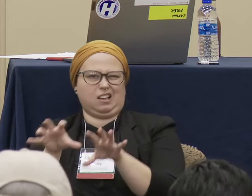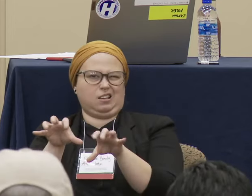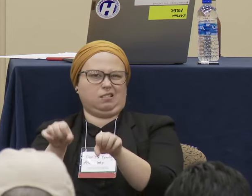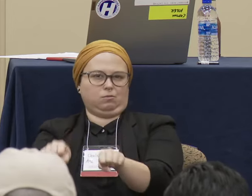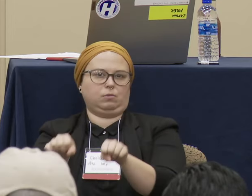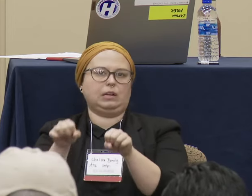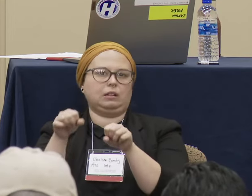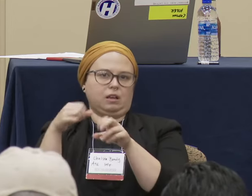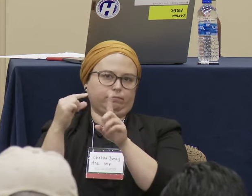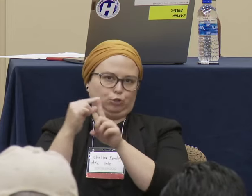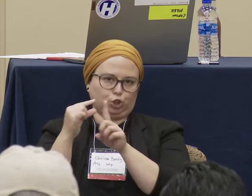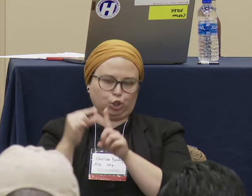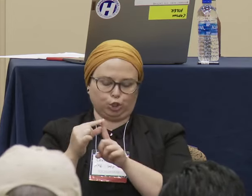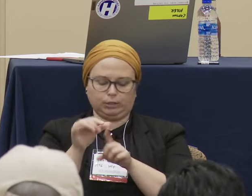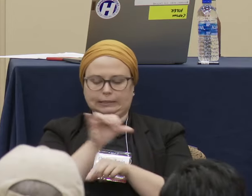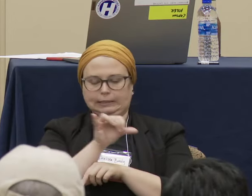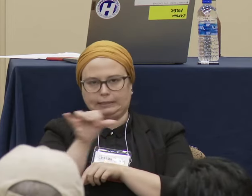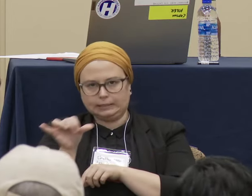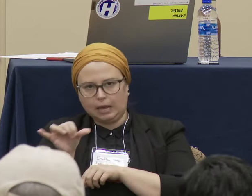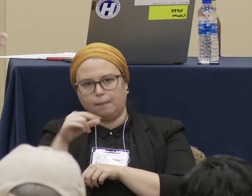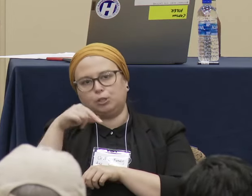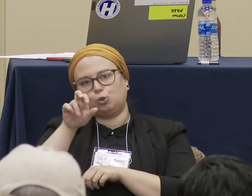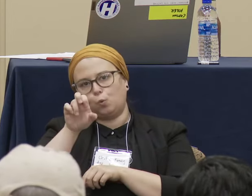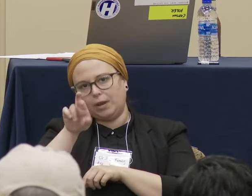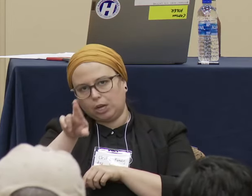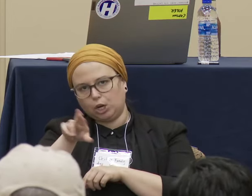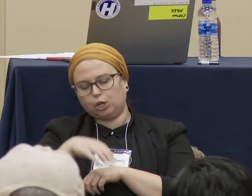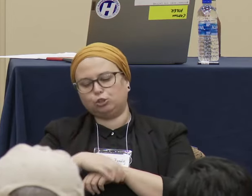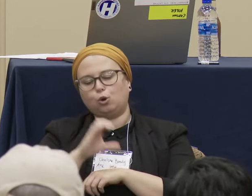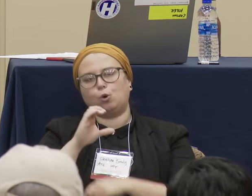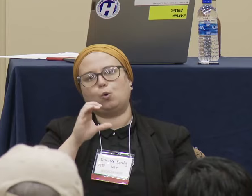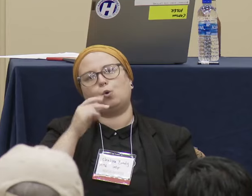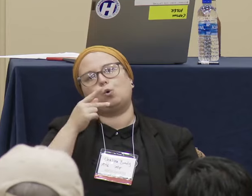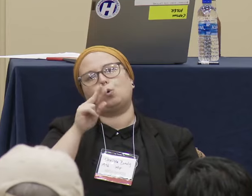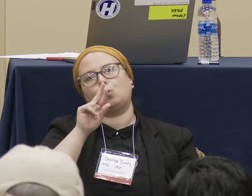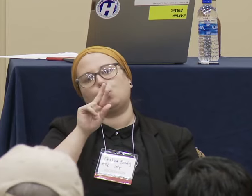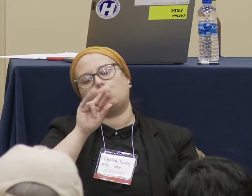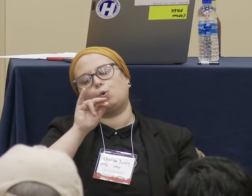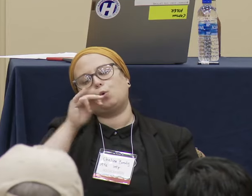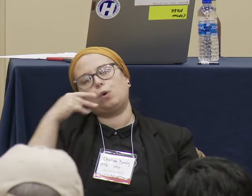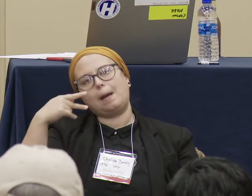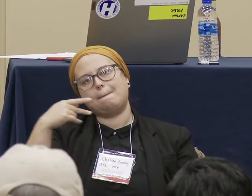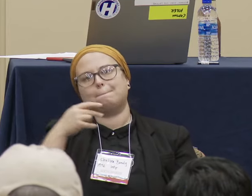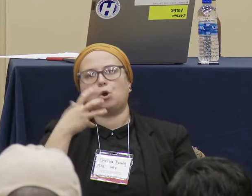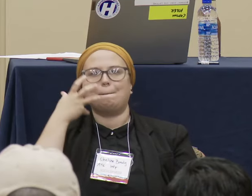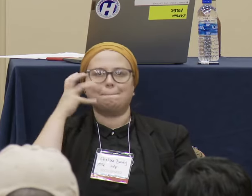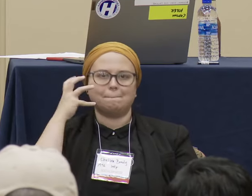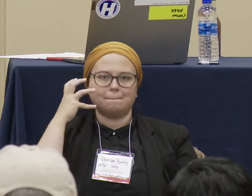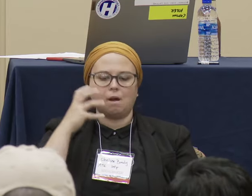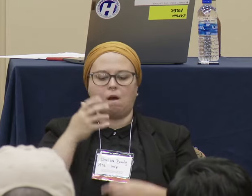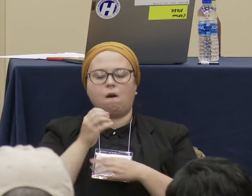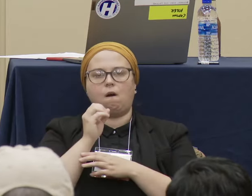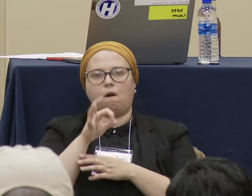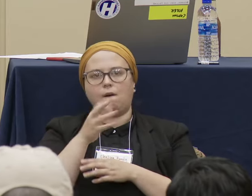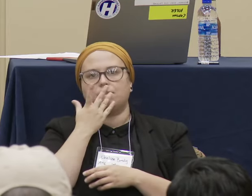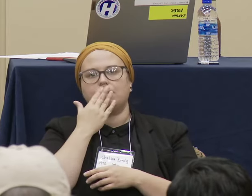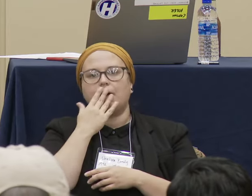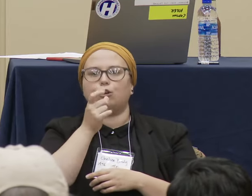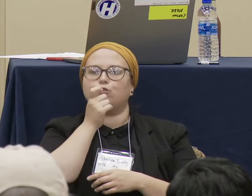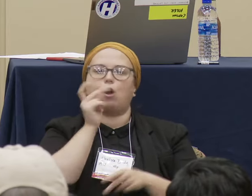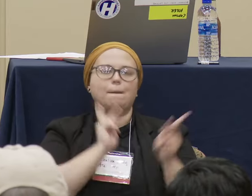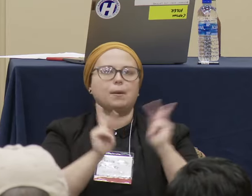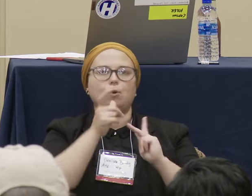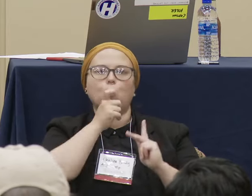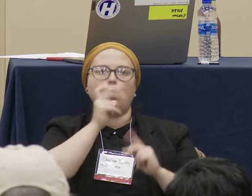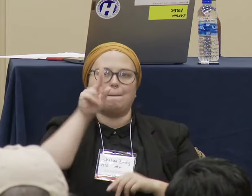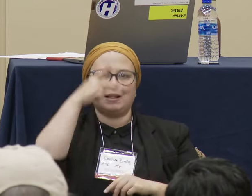Mad of Color Critique does is that it's not just about people who identify or are even politicized as disabled people